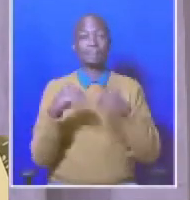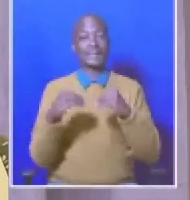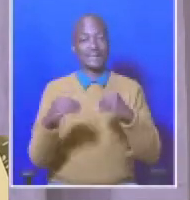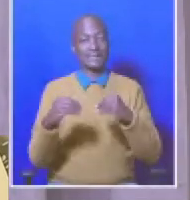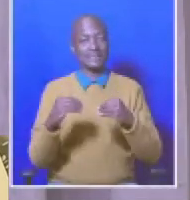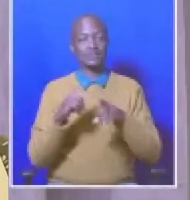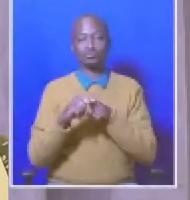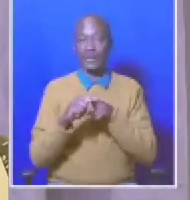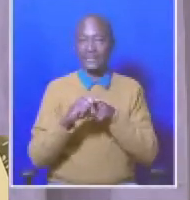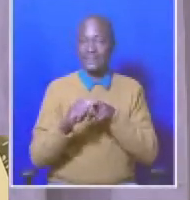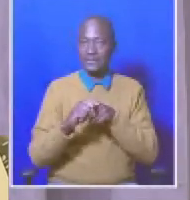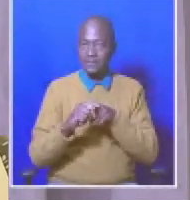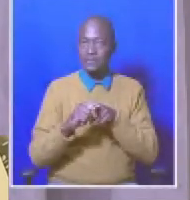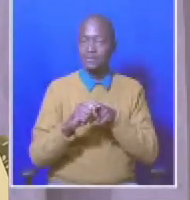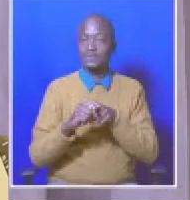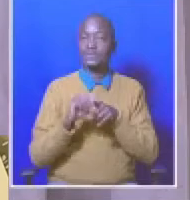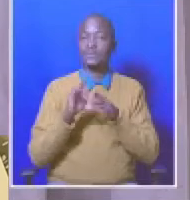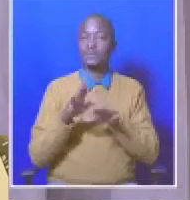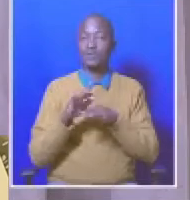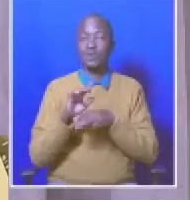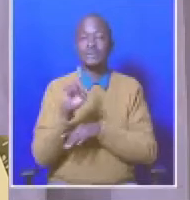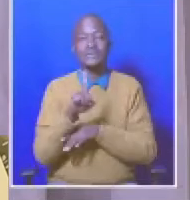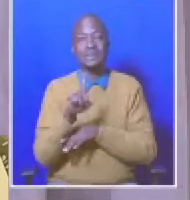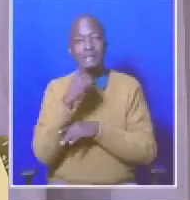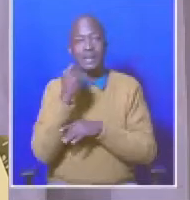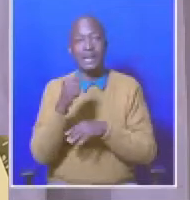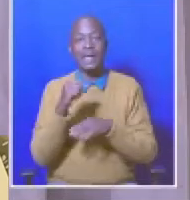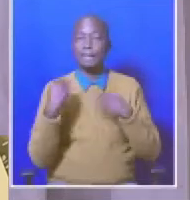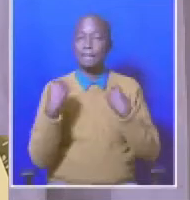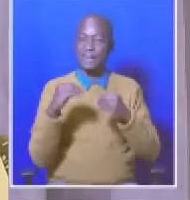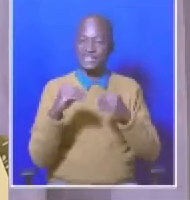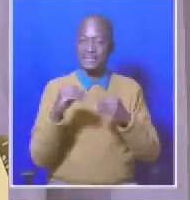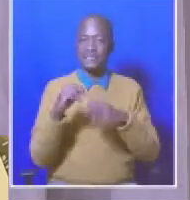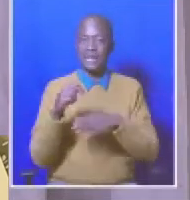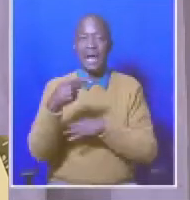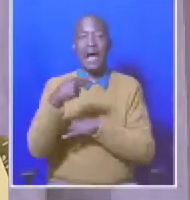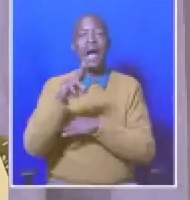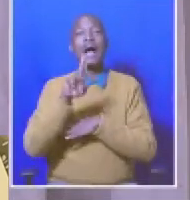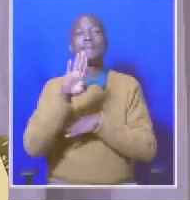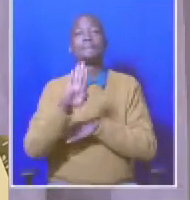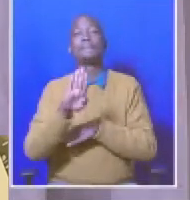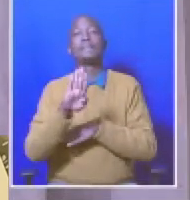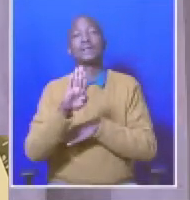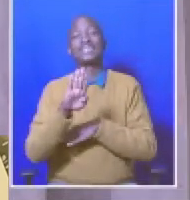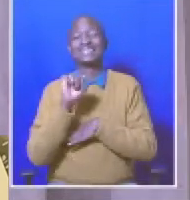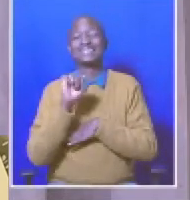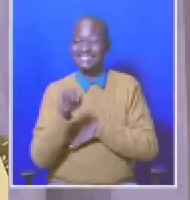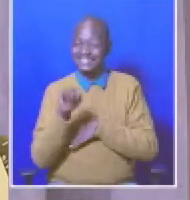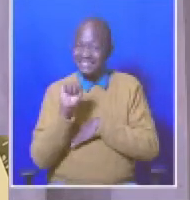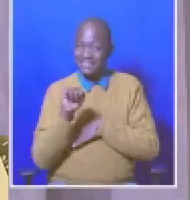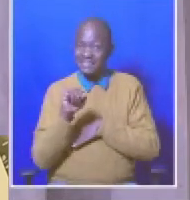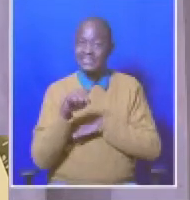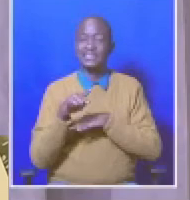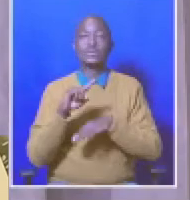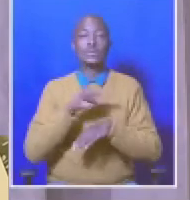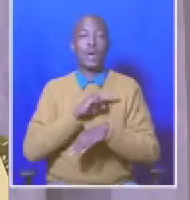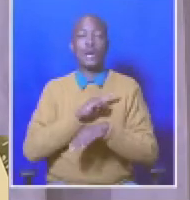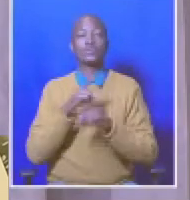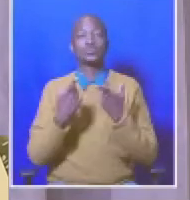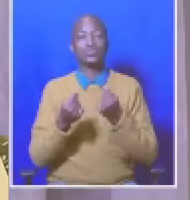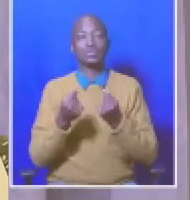entrepreneurial training for what is called entrepreneurial hubs. These are meant to assist young